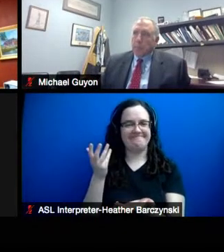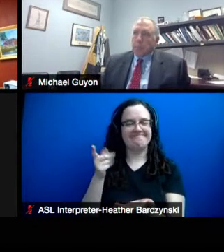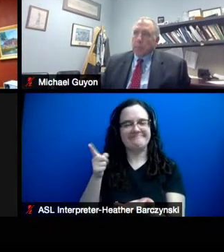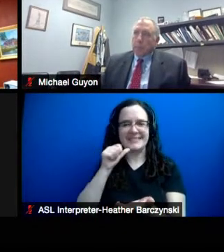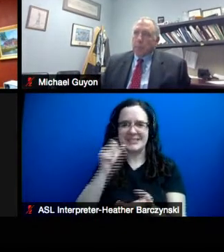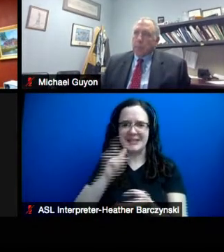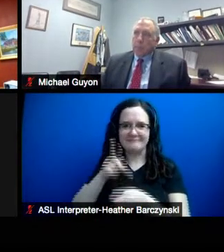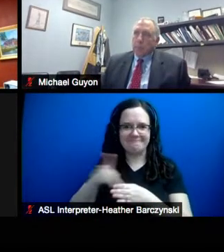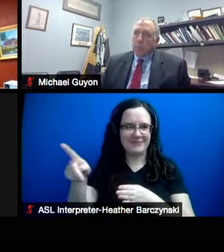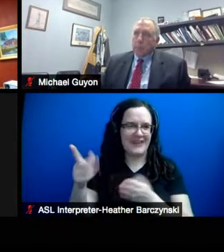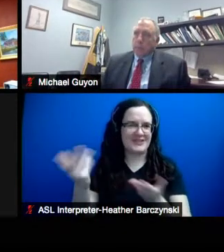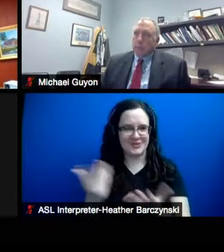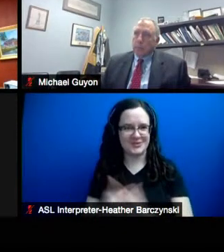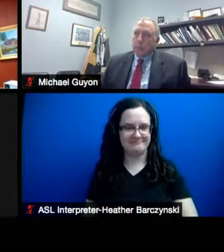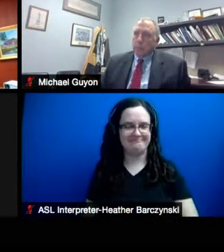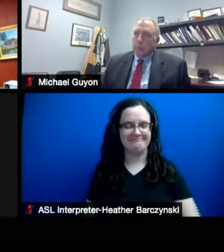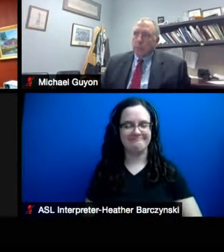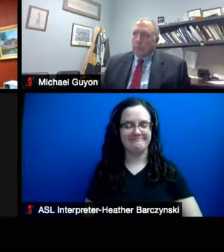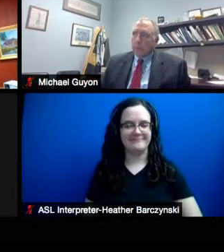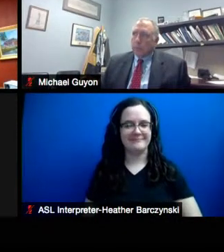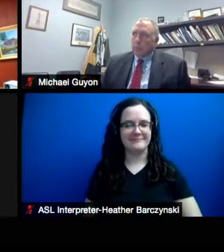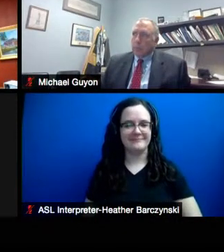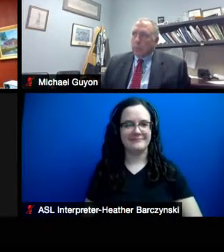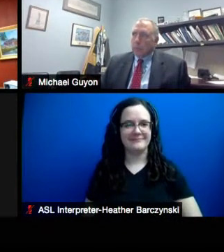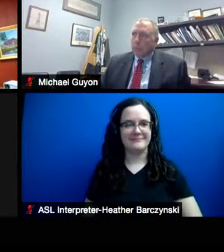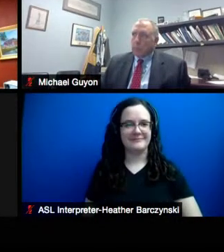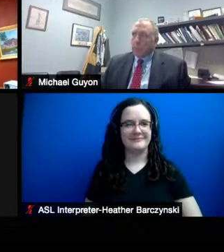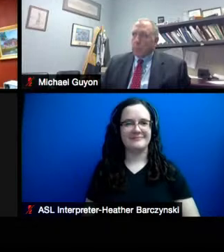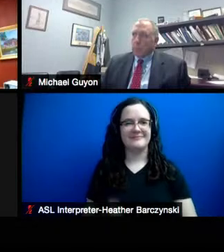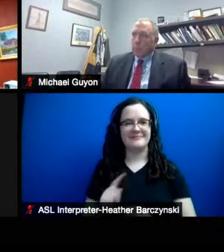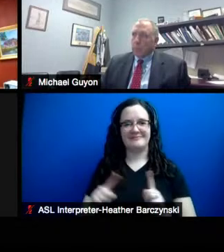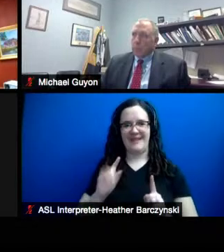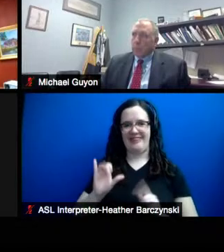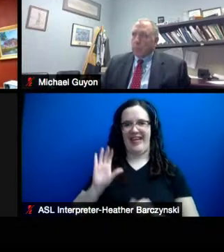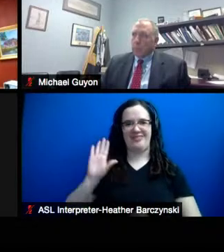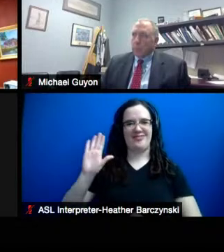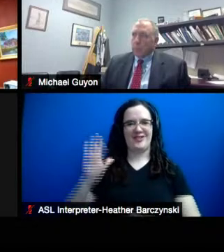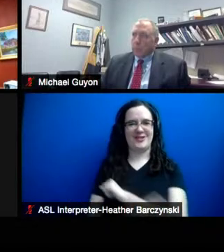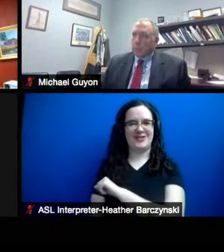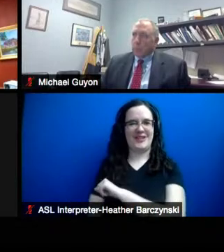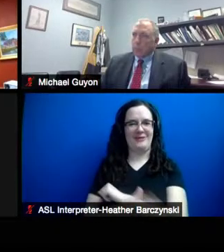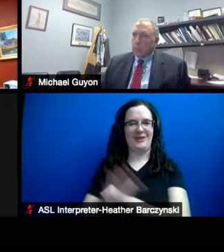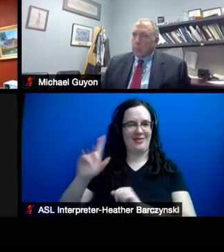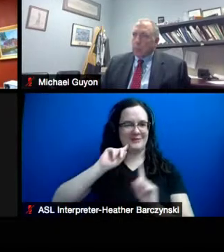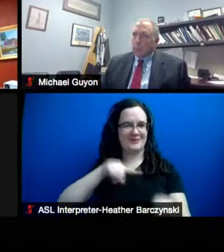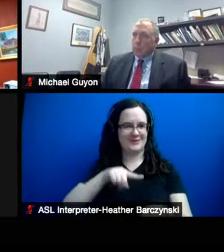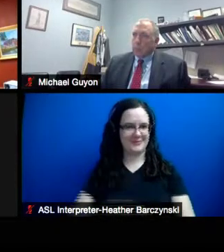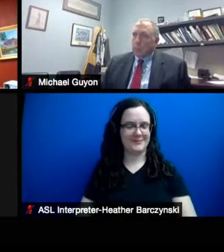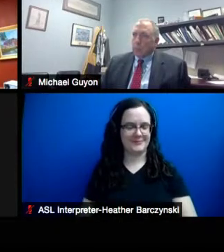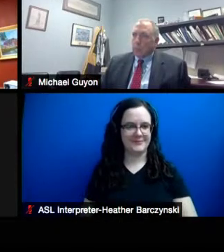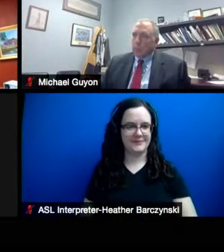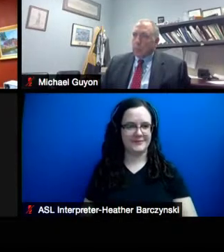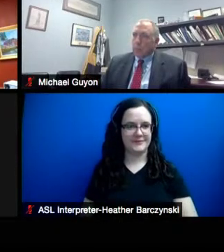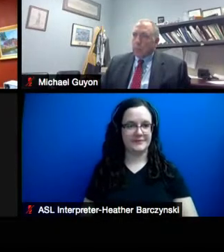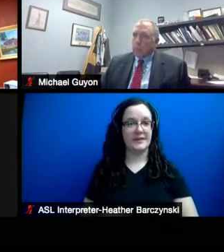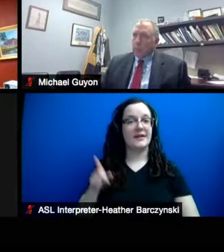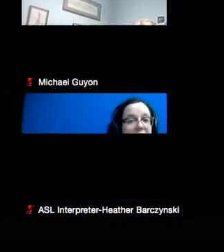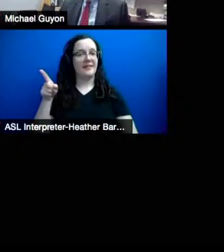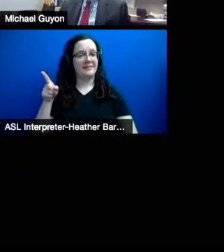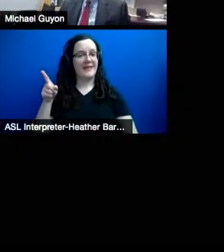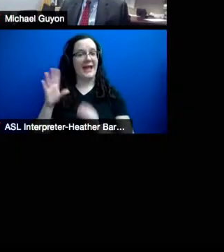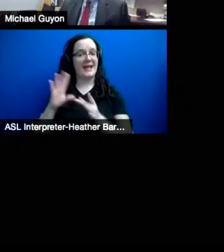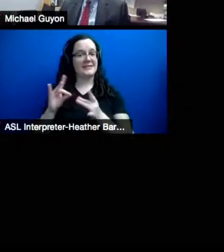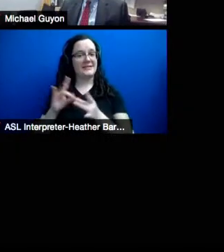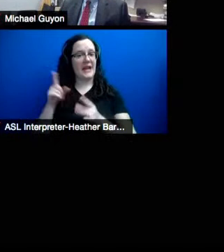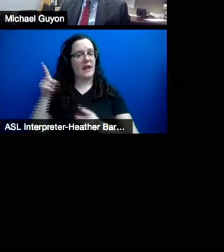professional necessarily. Yeah. But that is the response that we got. And so they did say that they would be able to work with